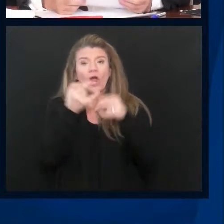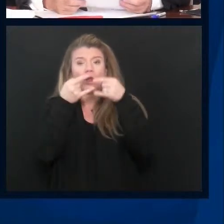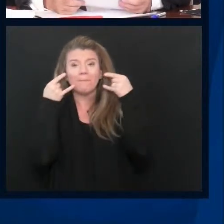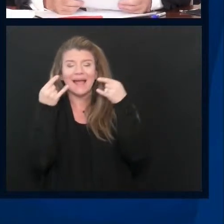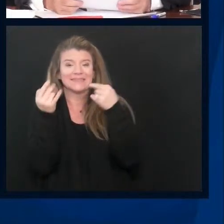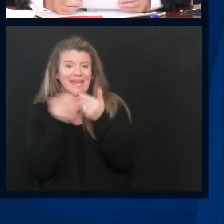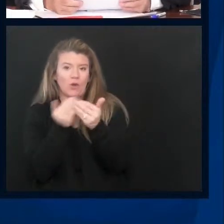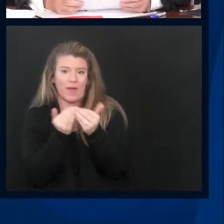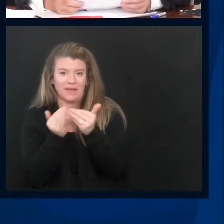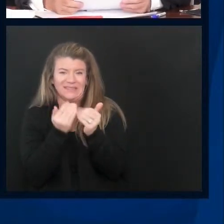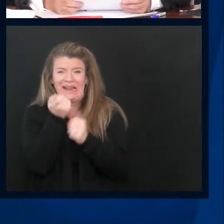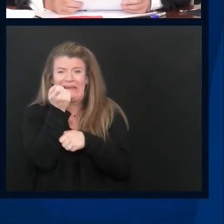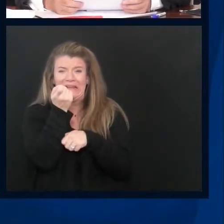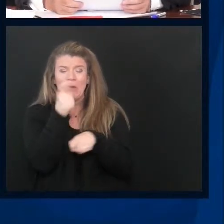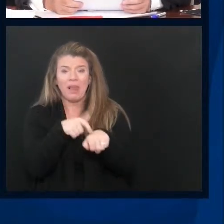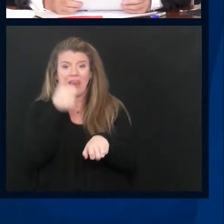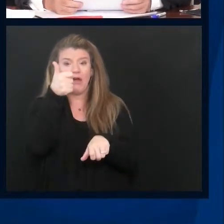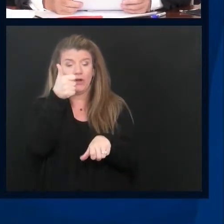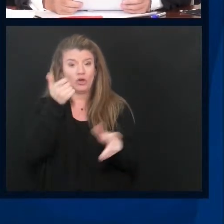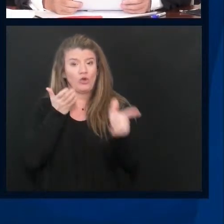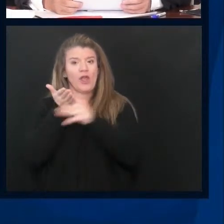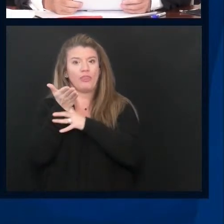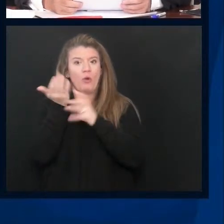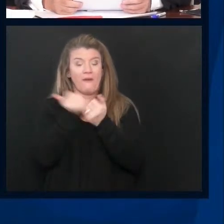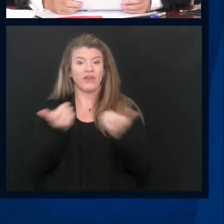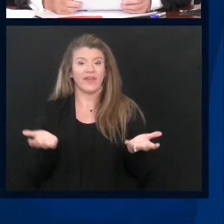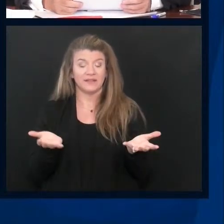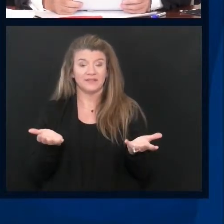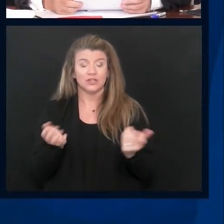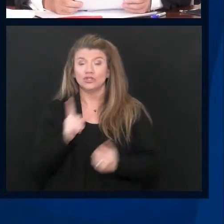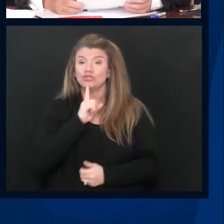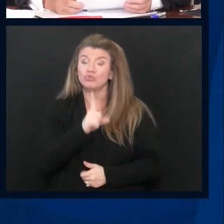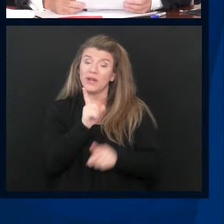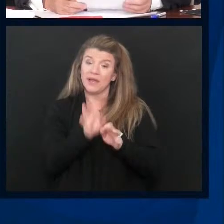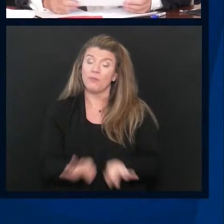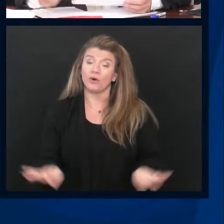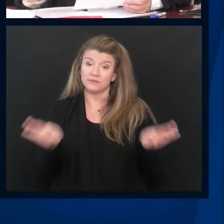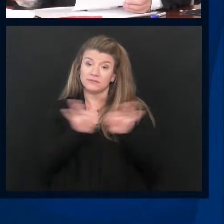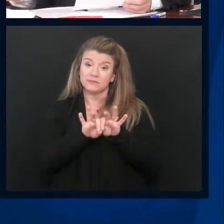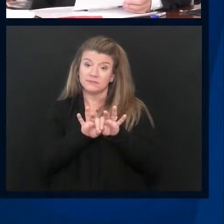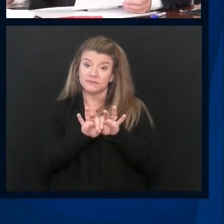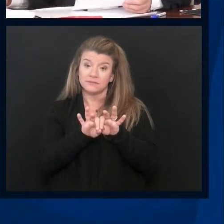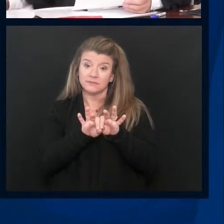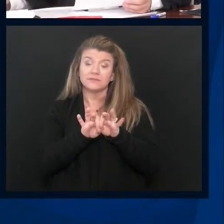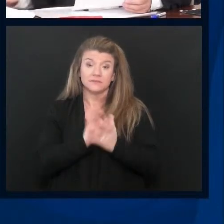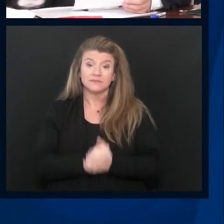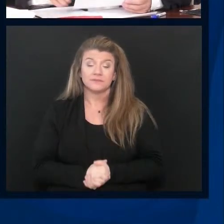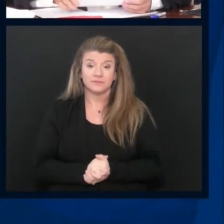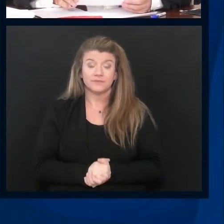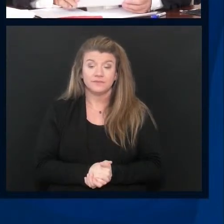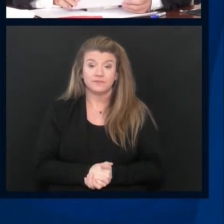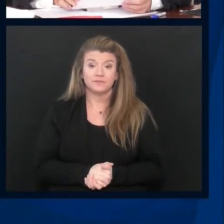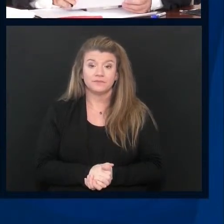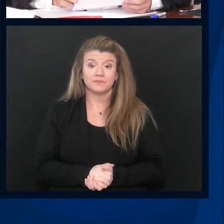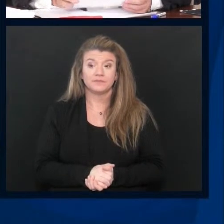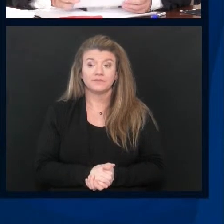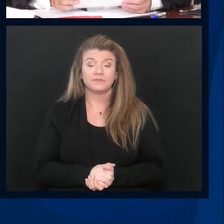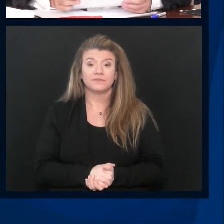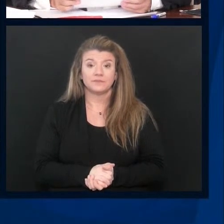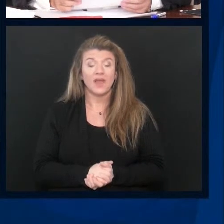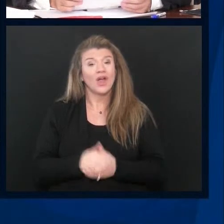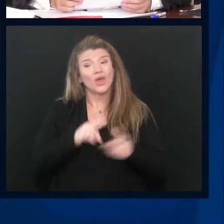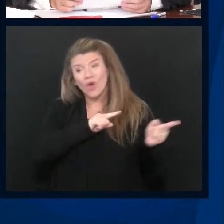little bit longer and everything until we get through all this. It's really important, really, really important. You know, get tested,